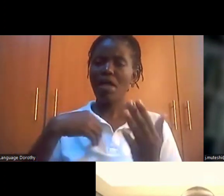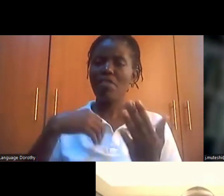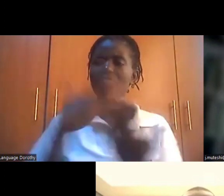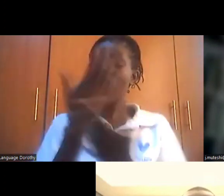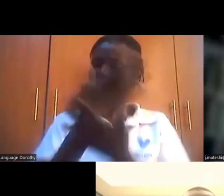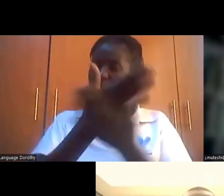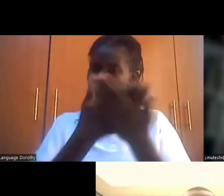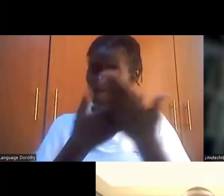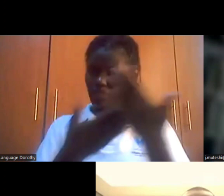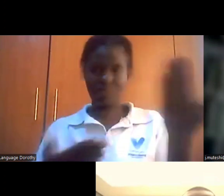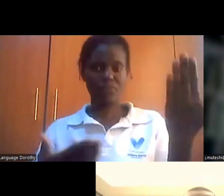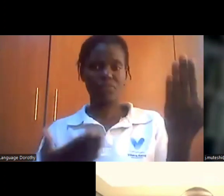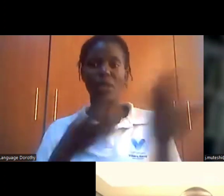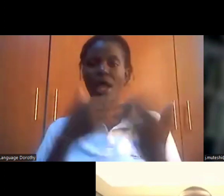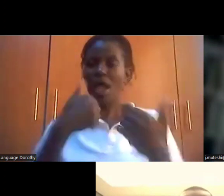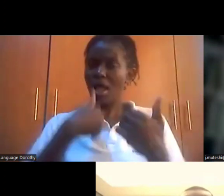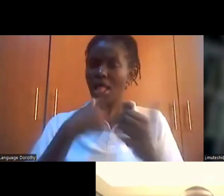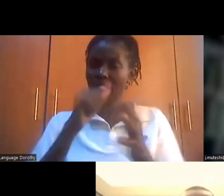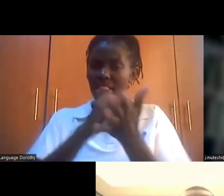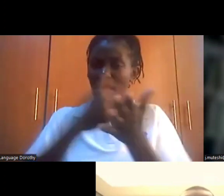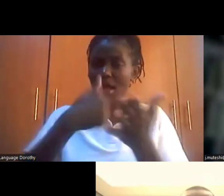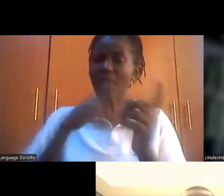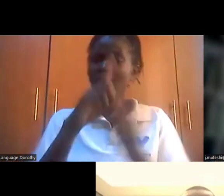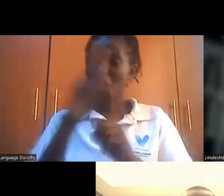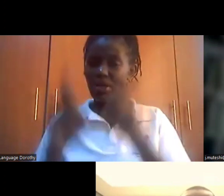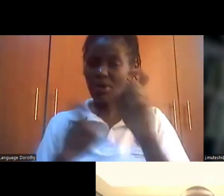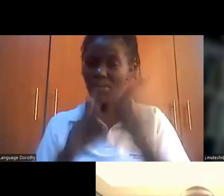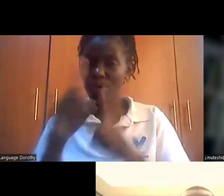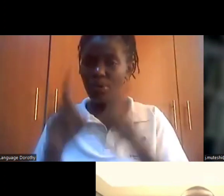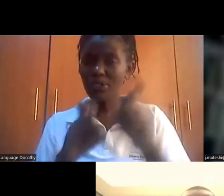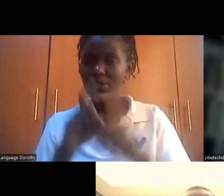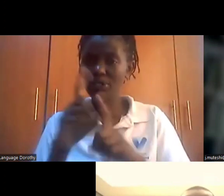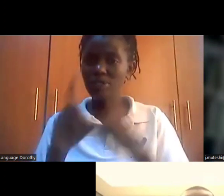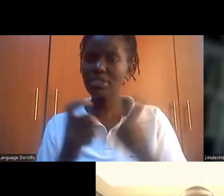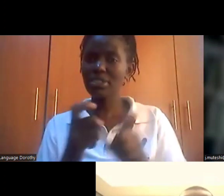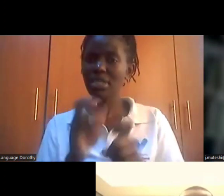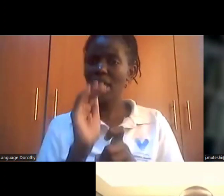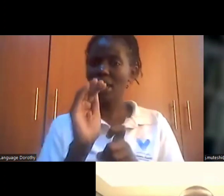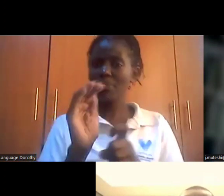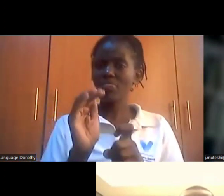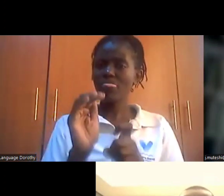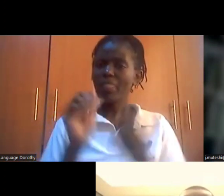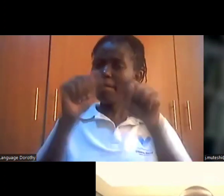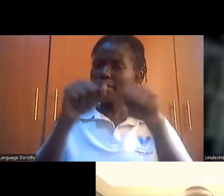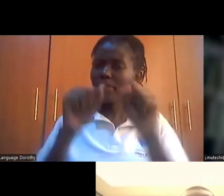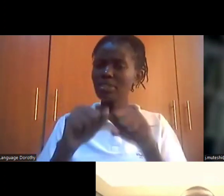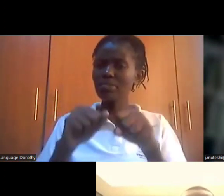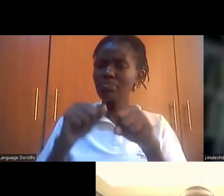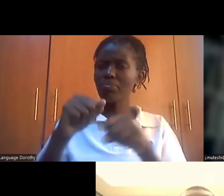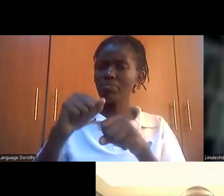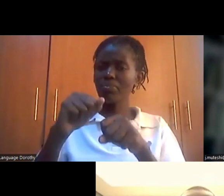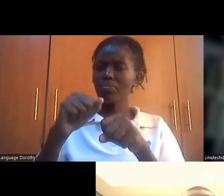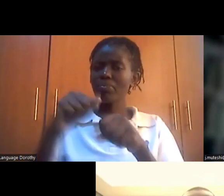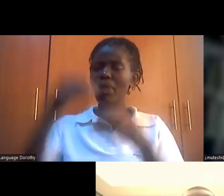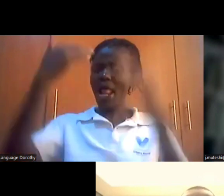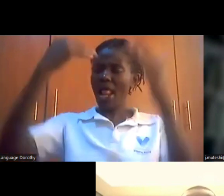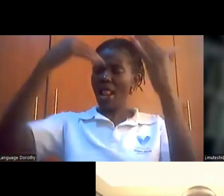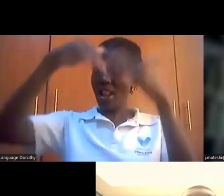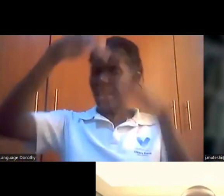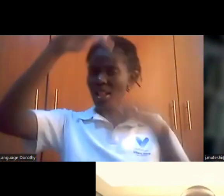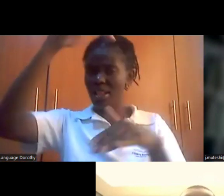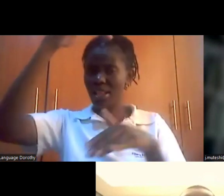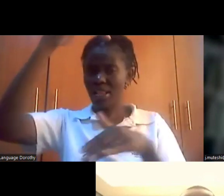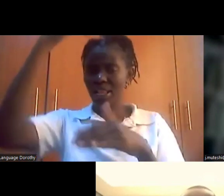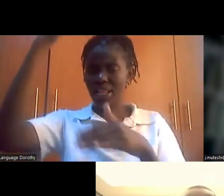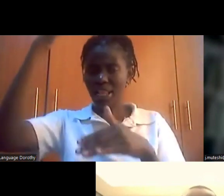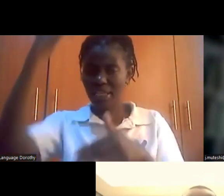would be, can the lecturers who teach these health trainees be able to tell us what is contained